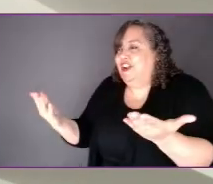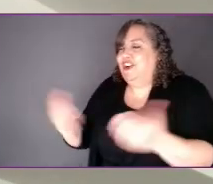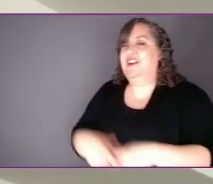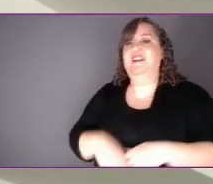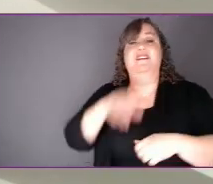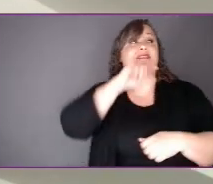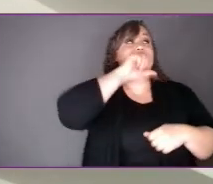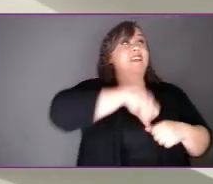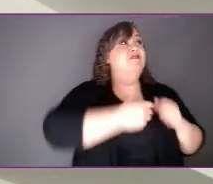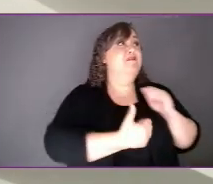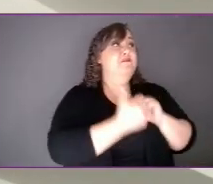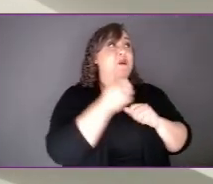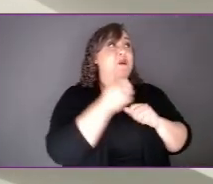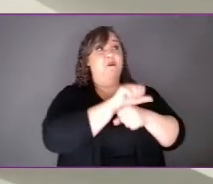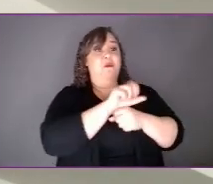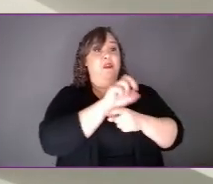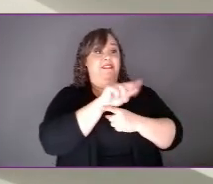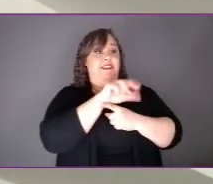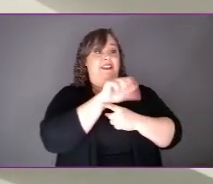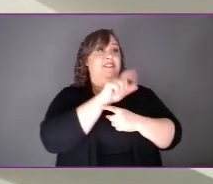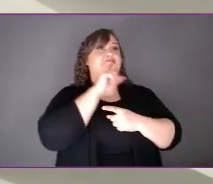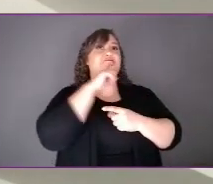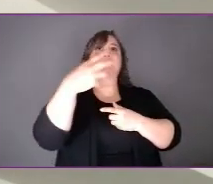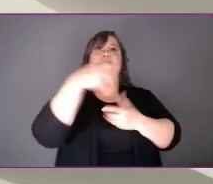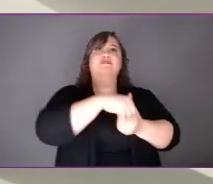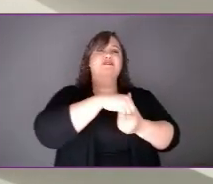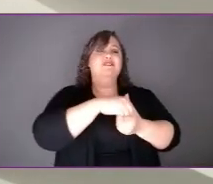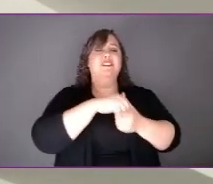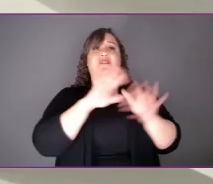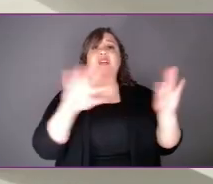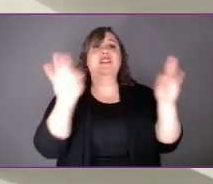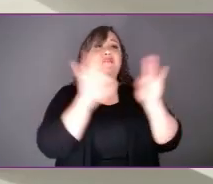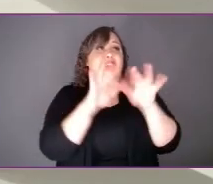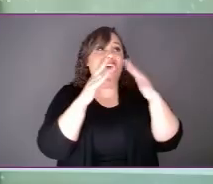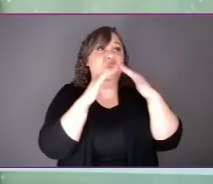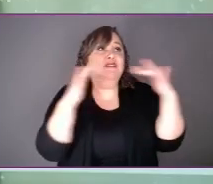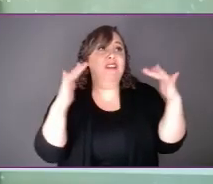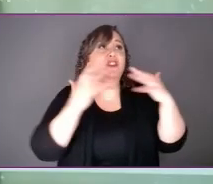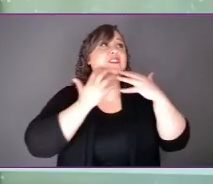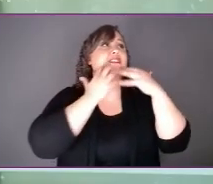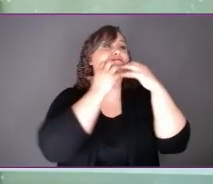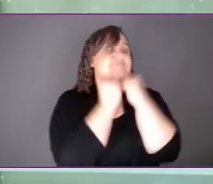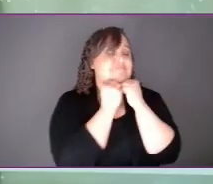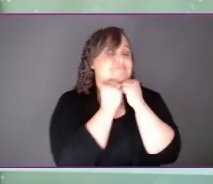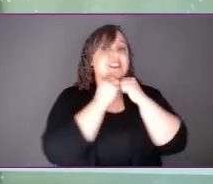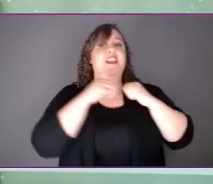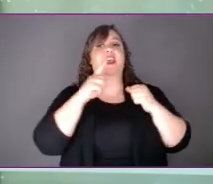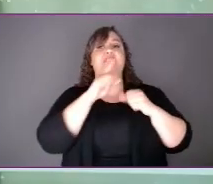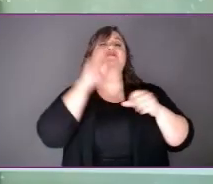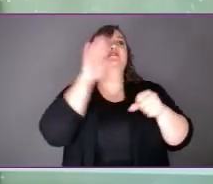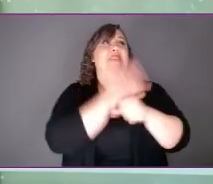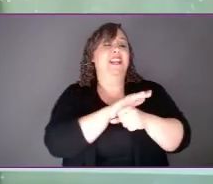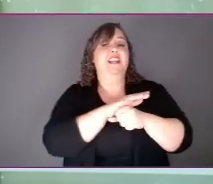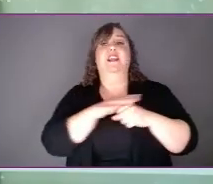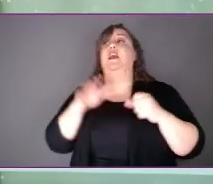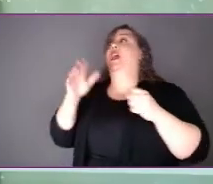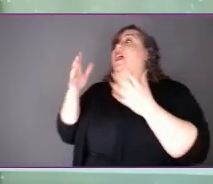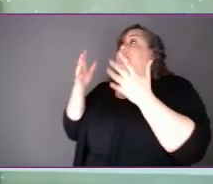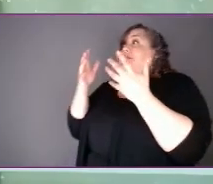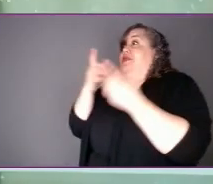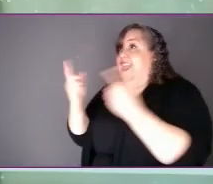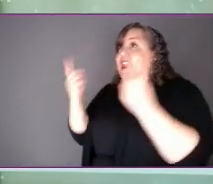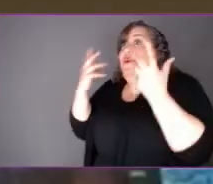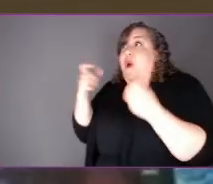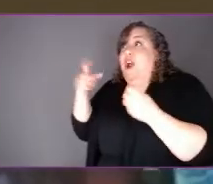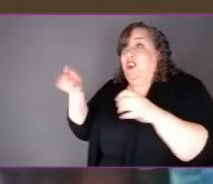it was very inclusive. They value diversity, and they were very welcoming. They really want you to do well. They want to